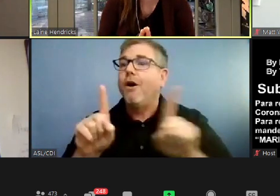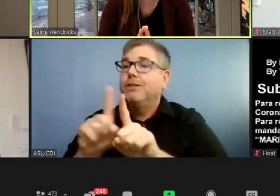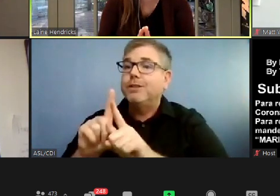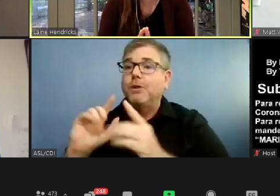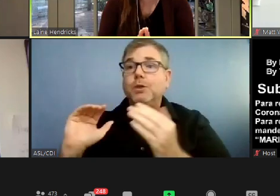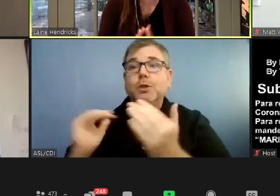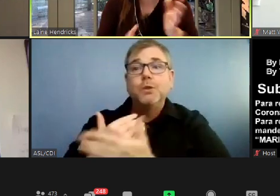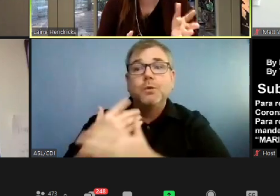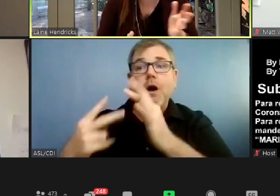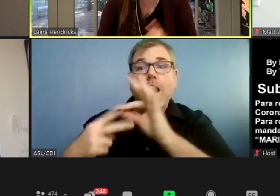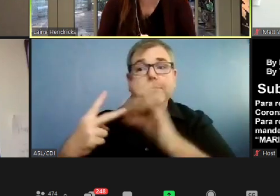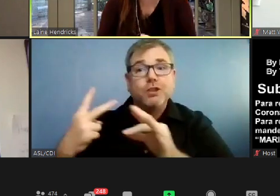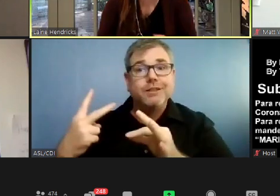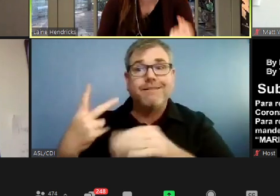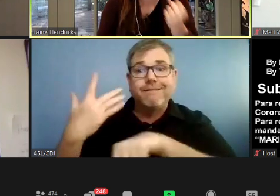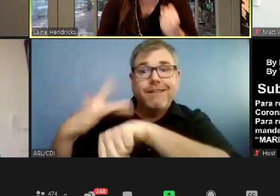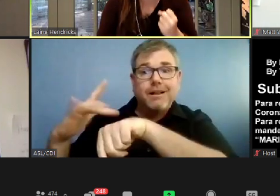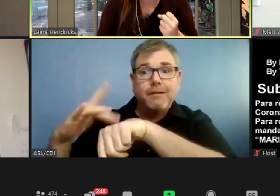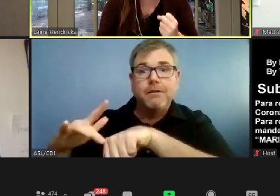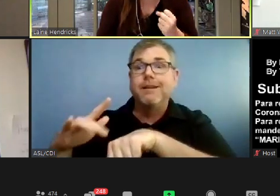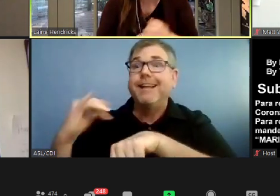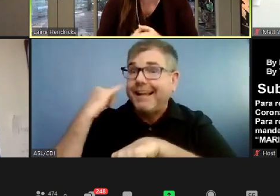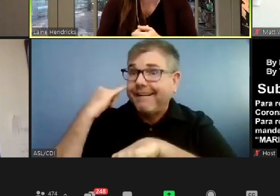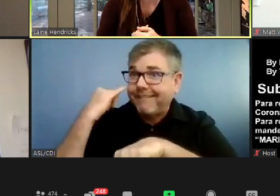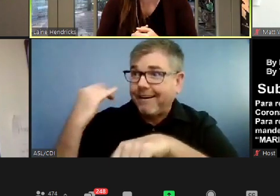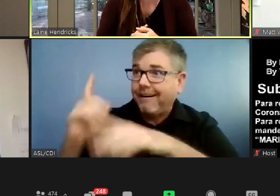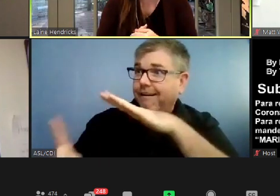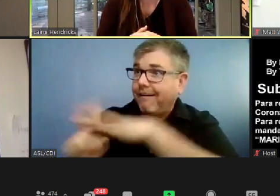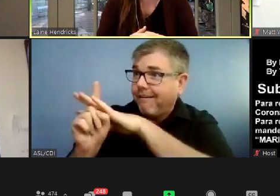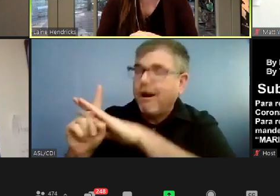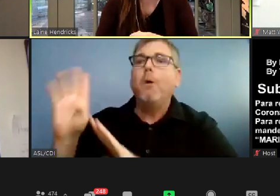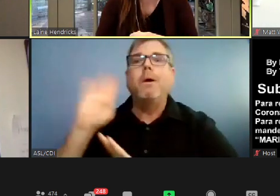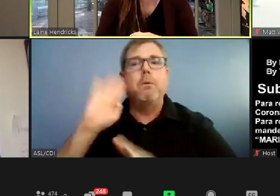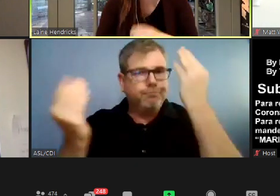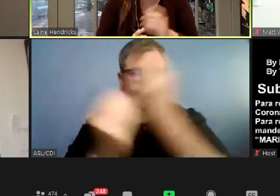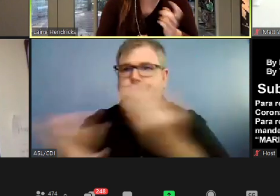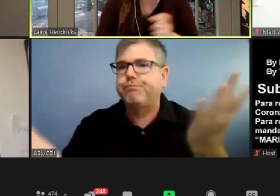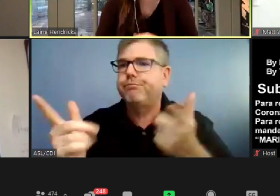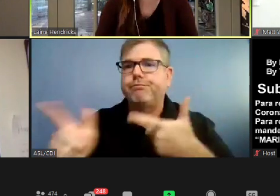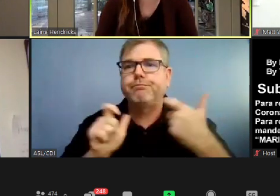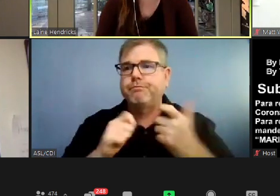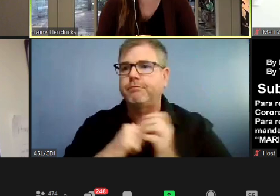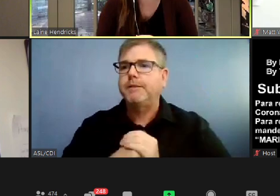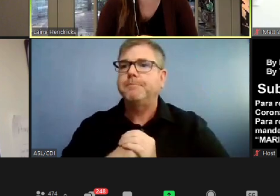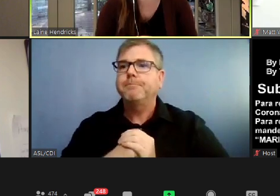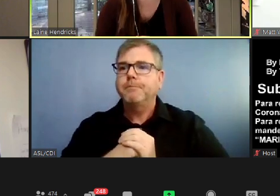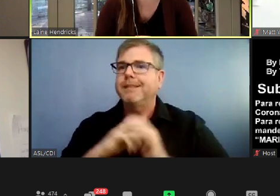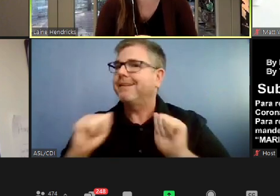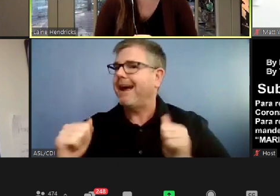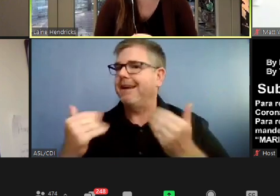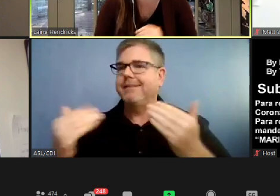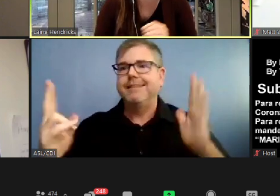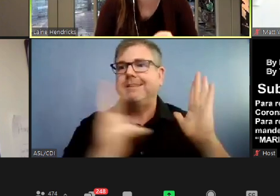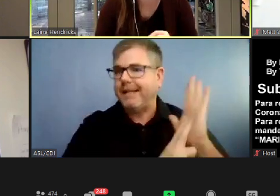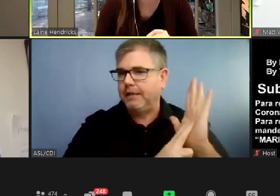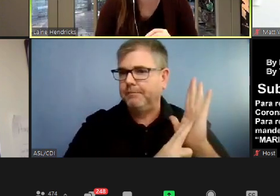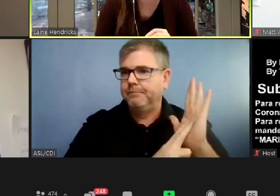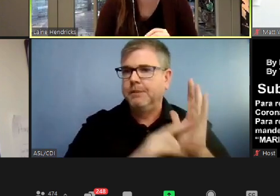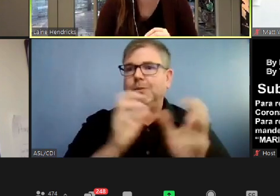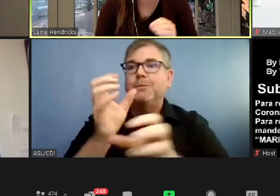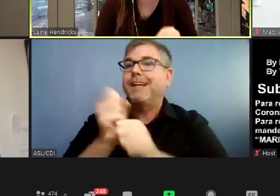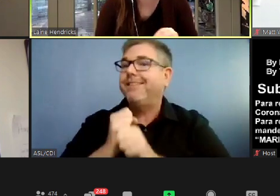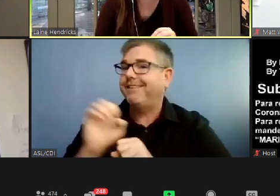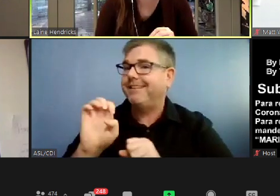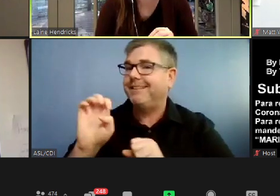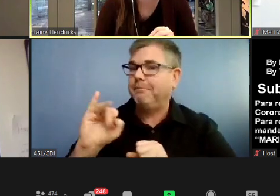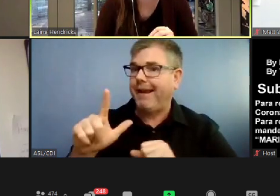out there. So that's something you can get notice right there in your email box. So look for that resource as well. I'm going to shift away